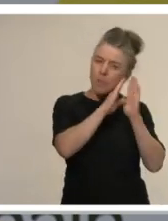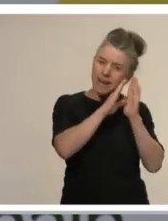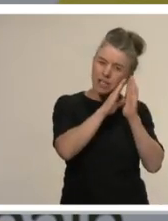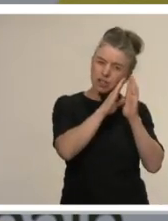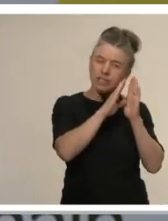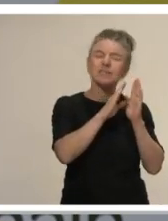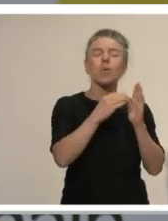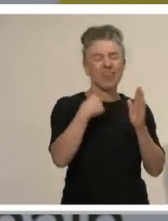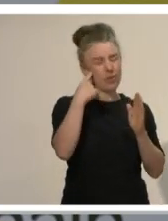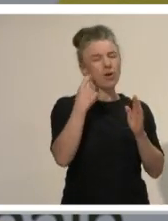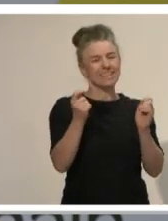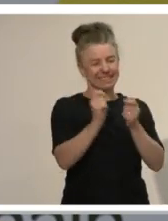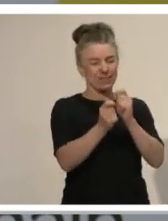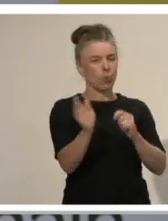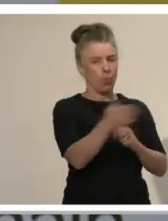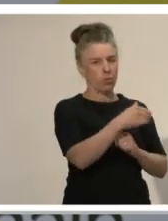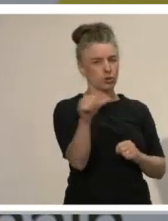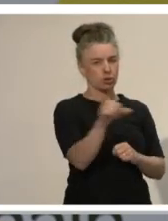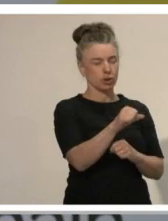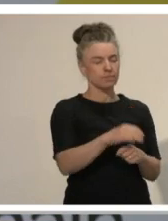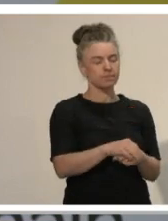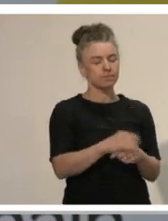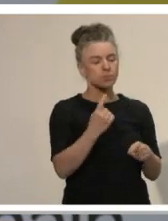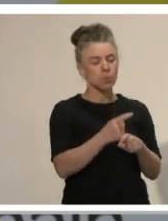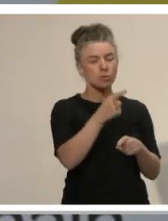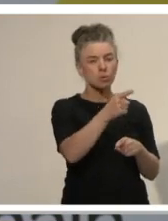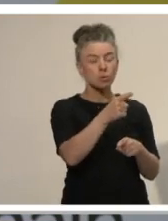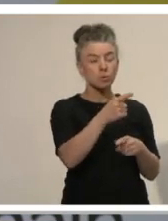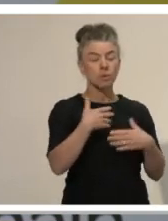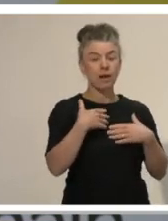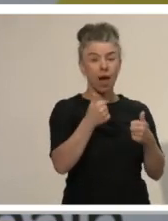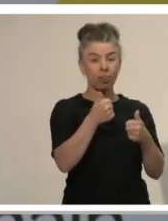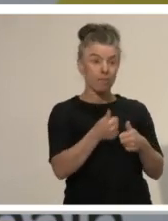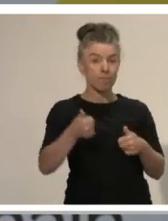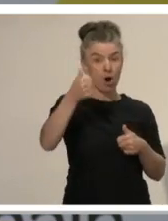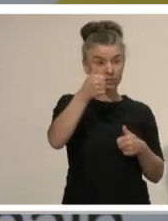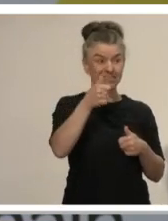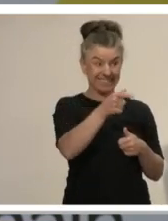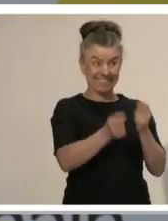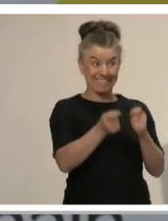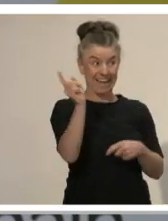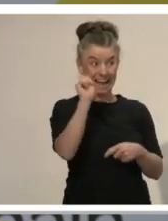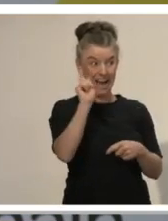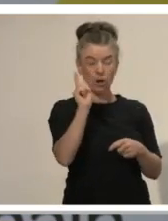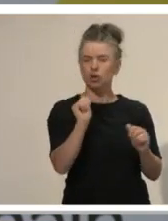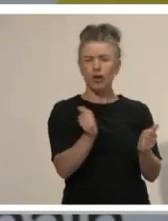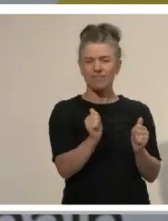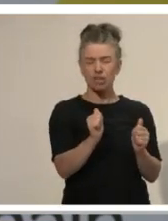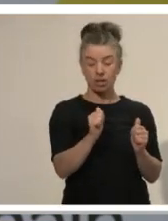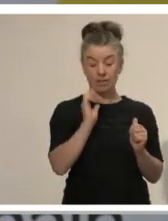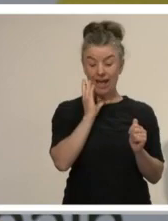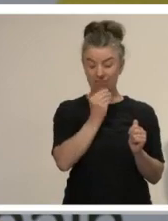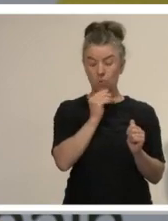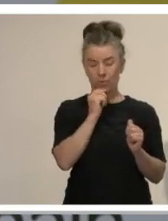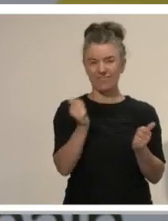test all of them. And I've just spoken this morning with the medical officer of health up there, and that testing is happening apace and will be completed by early afternoon.